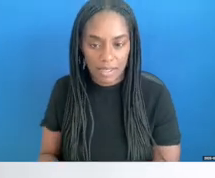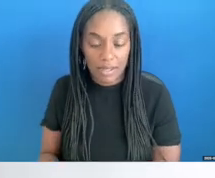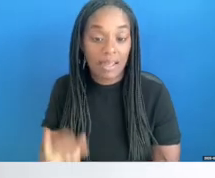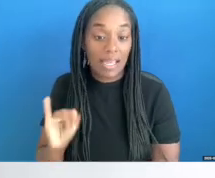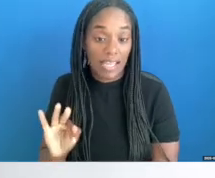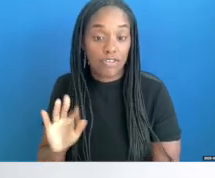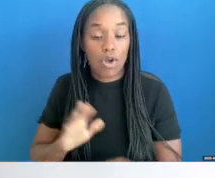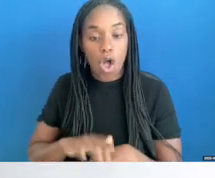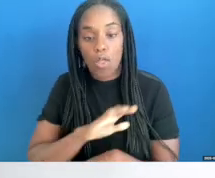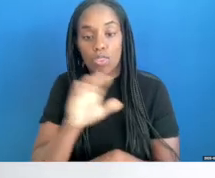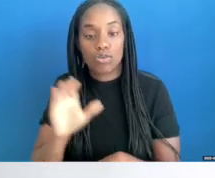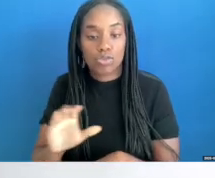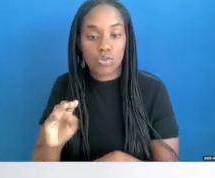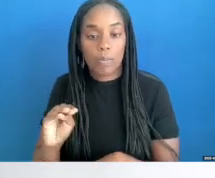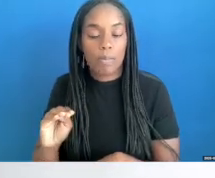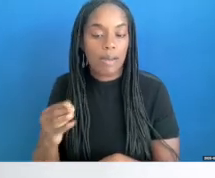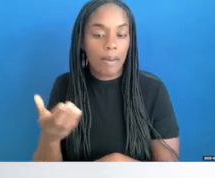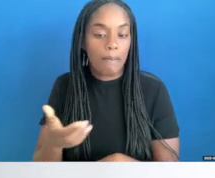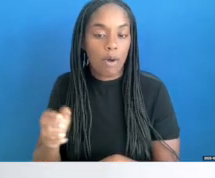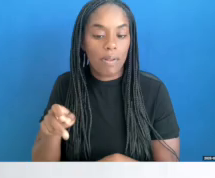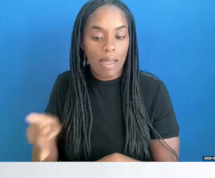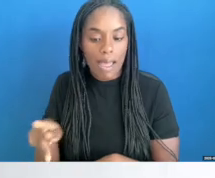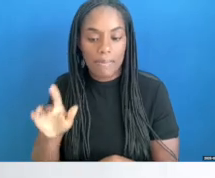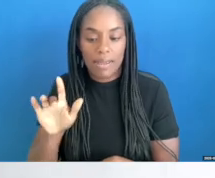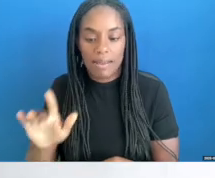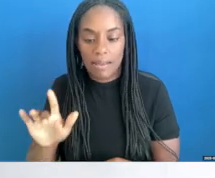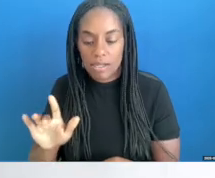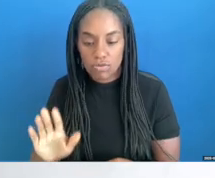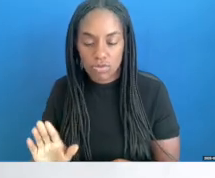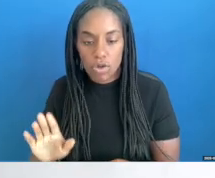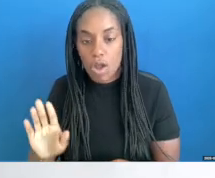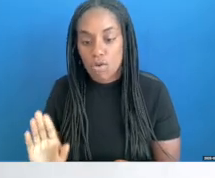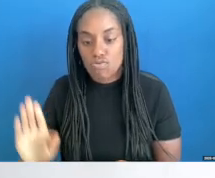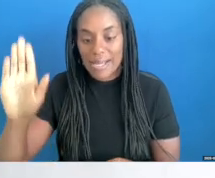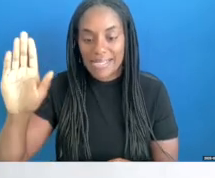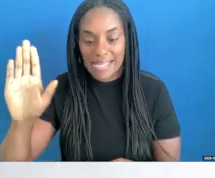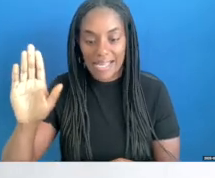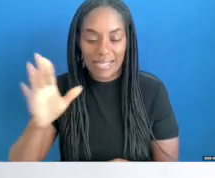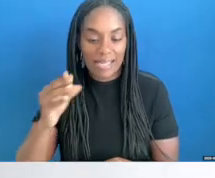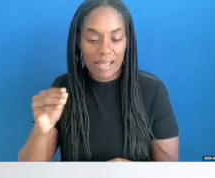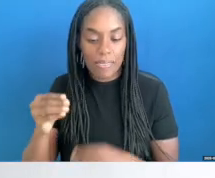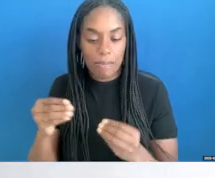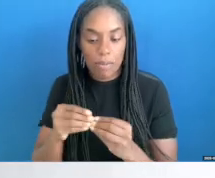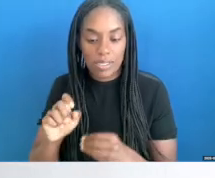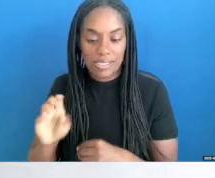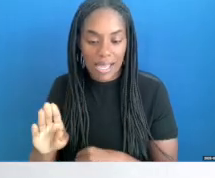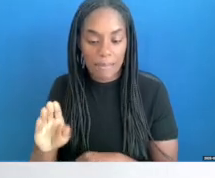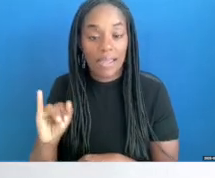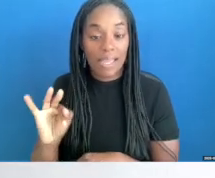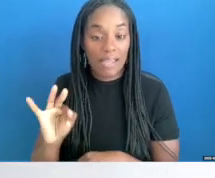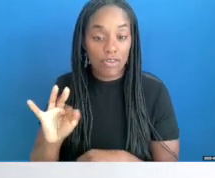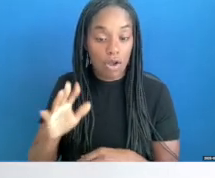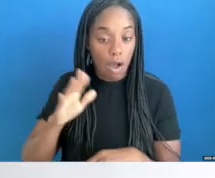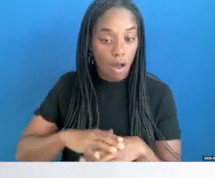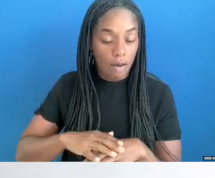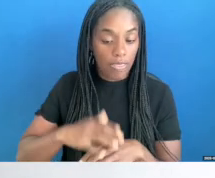mobile app, please tap raise hand in the more tab. And if you are calling in by phone, please press #2 to raise your hand. Once your line is open,